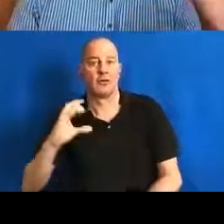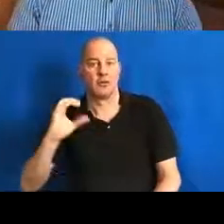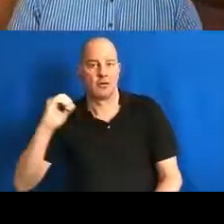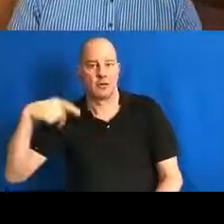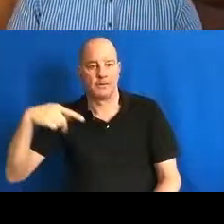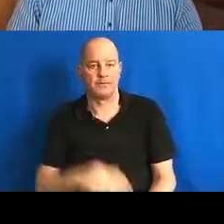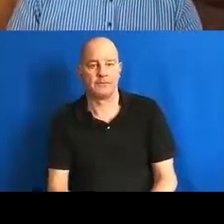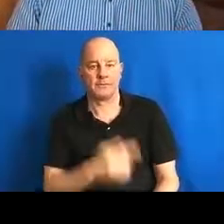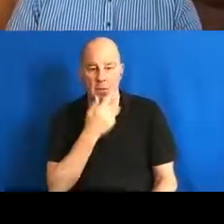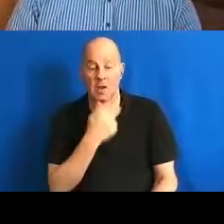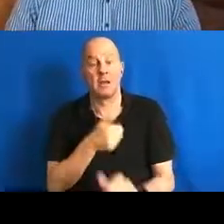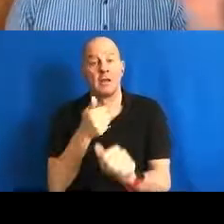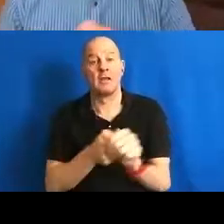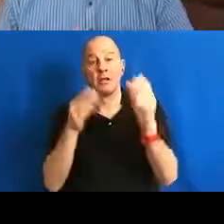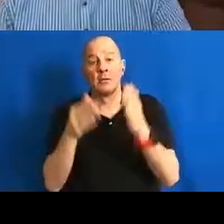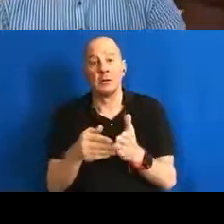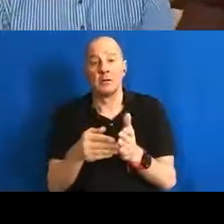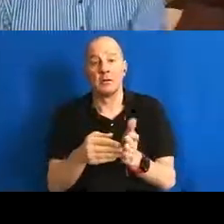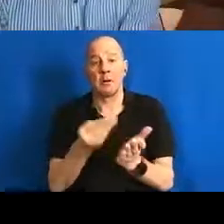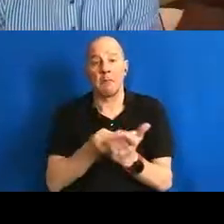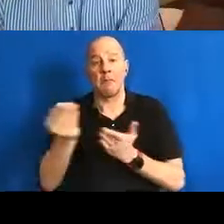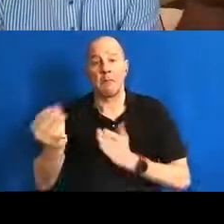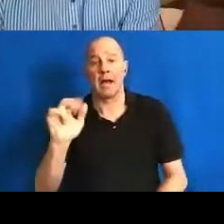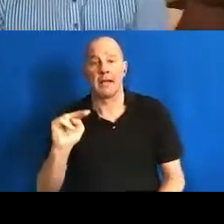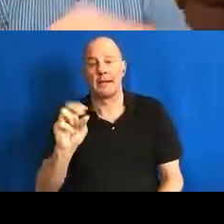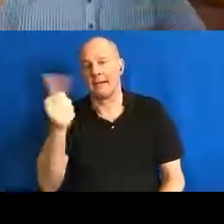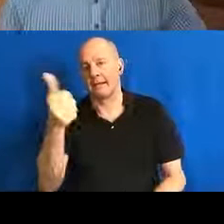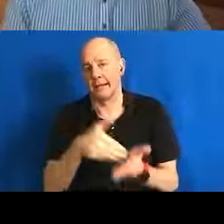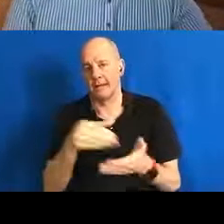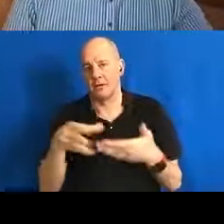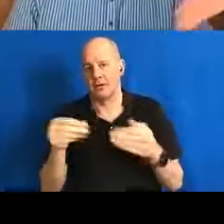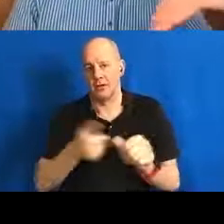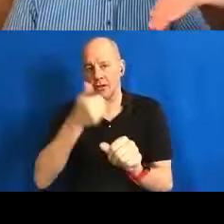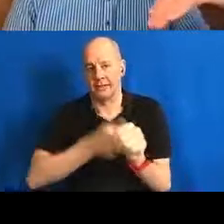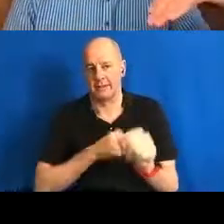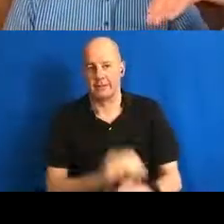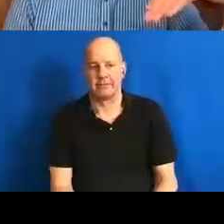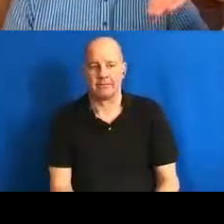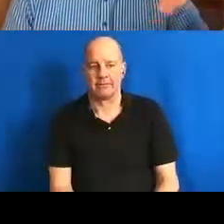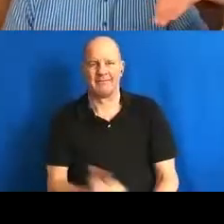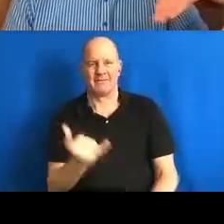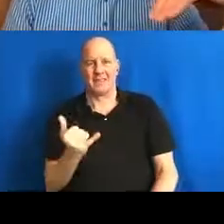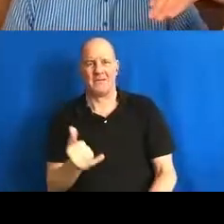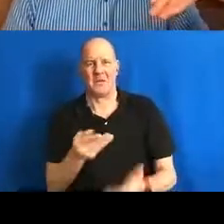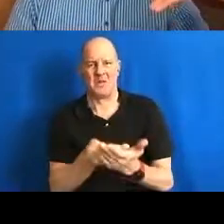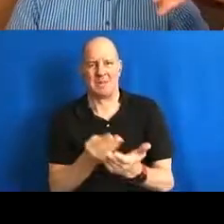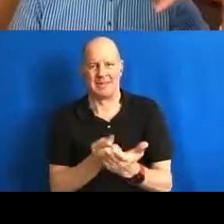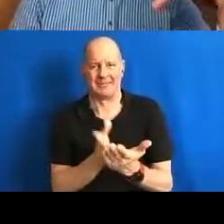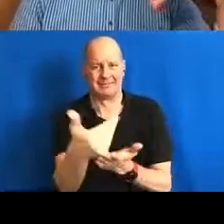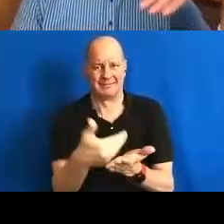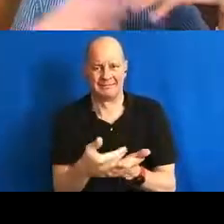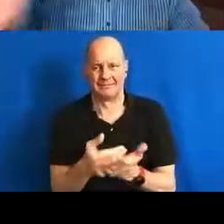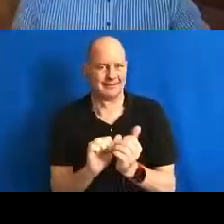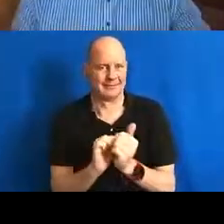they buy in at $10,000 each. So how does money actually flow through a cooperative?